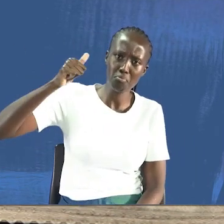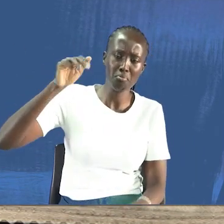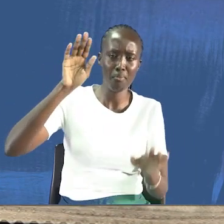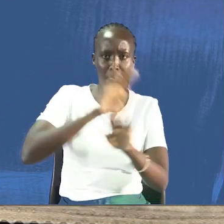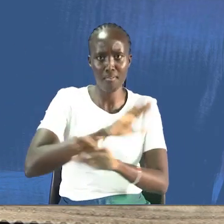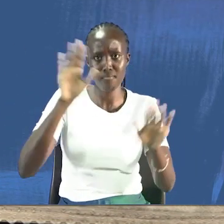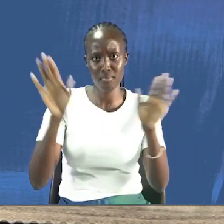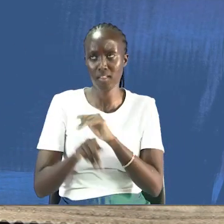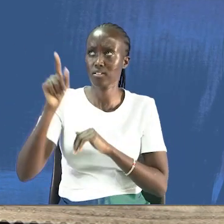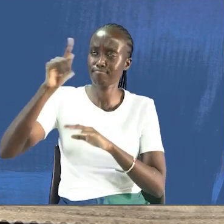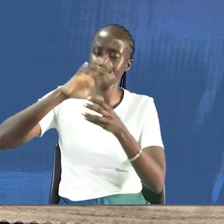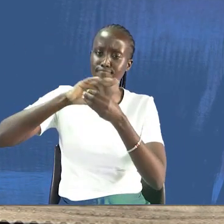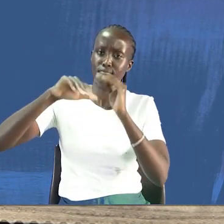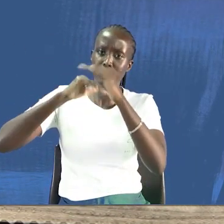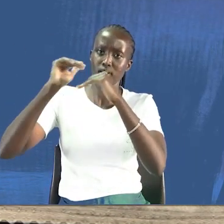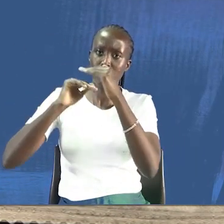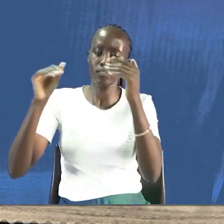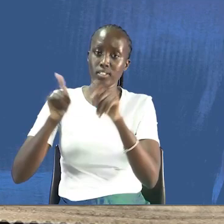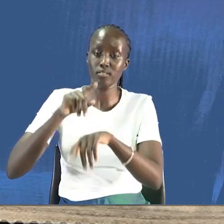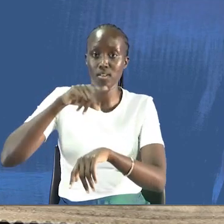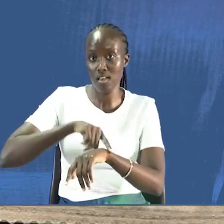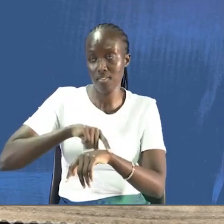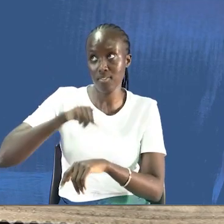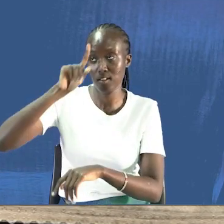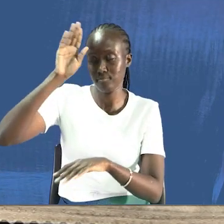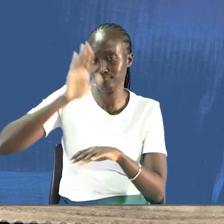He created heaven and earth, that he is so